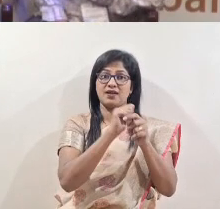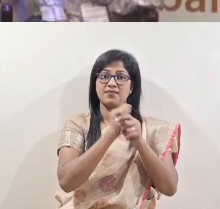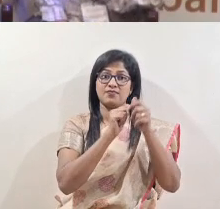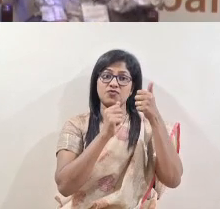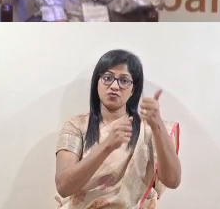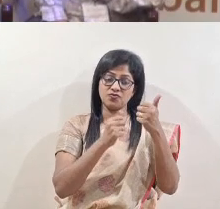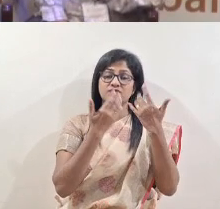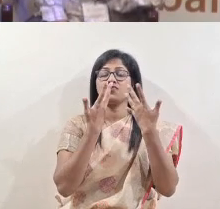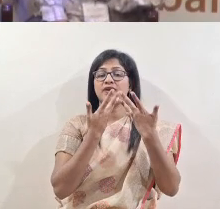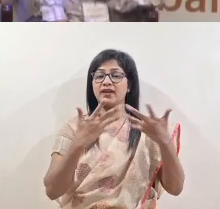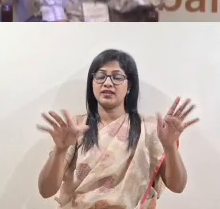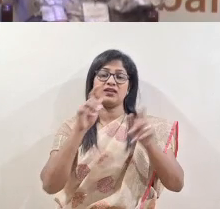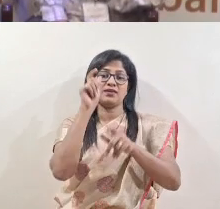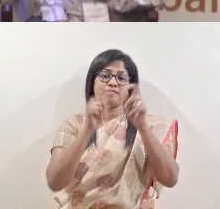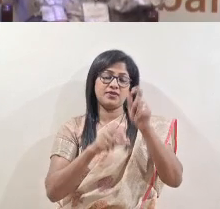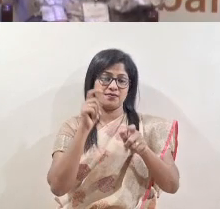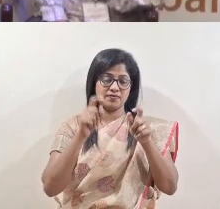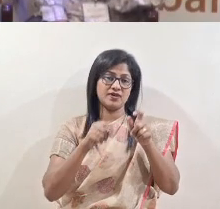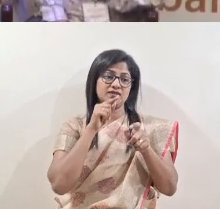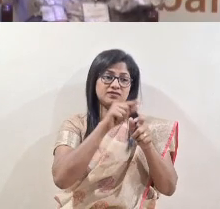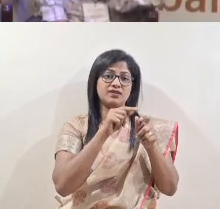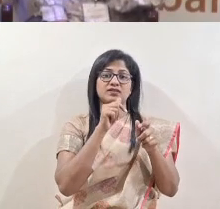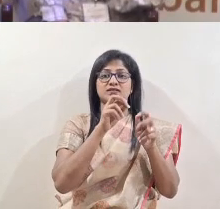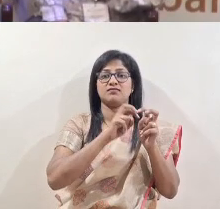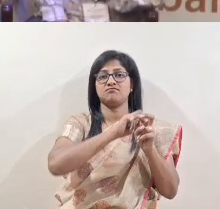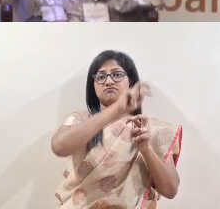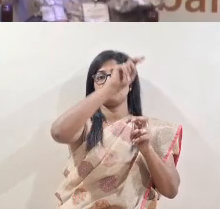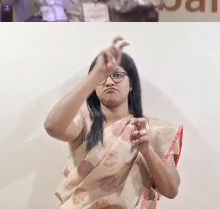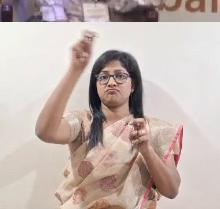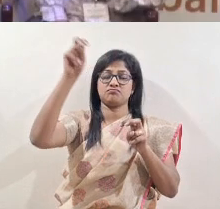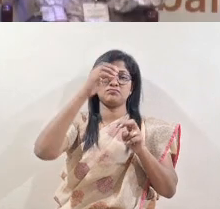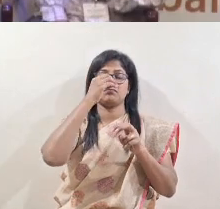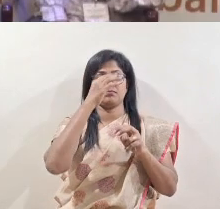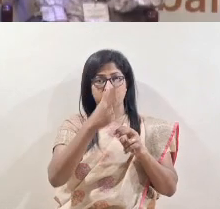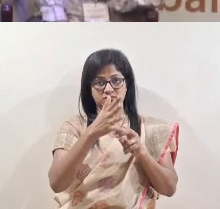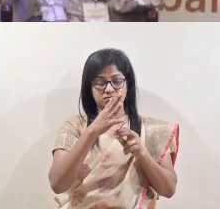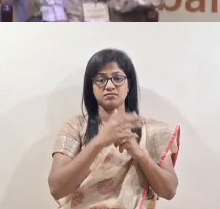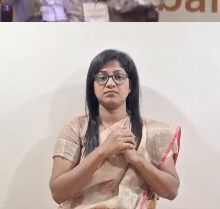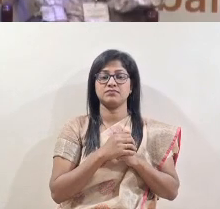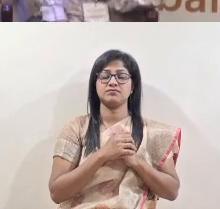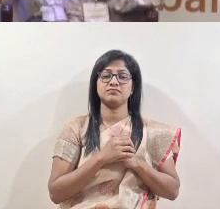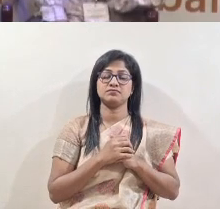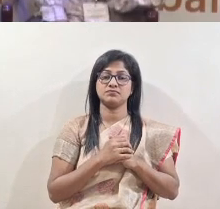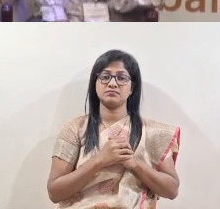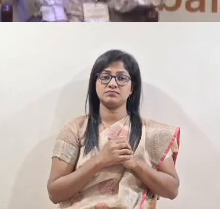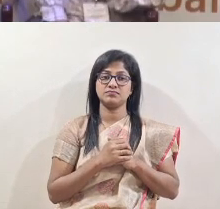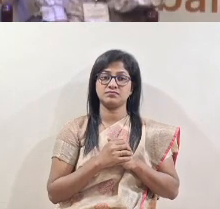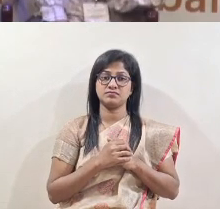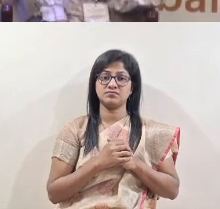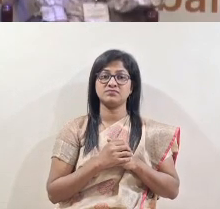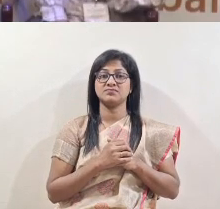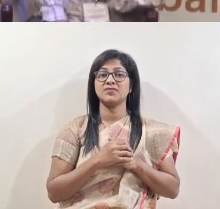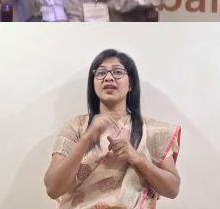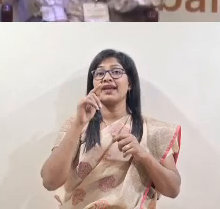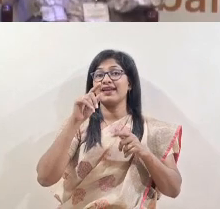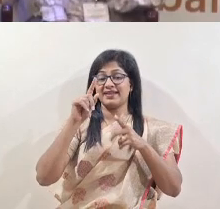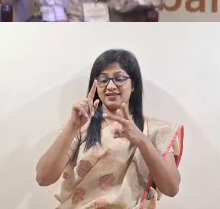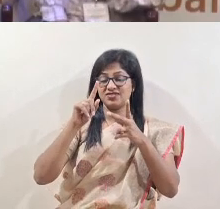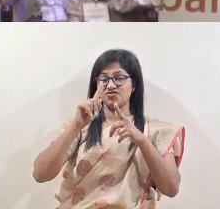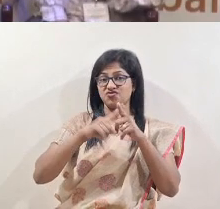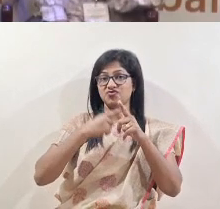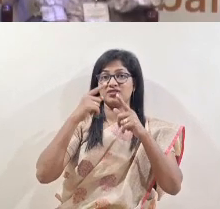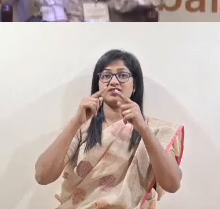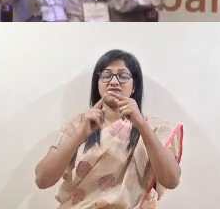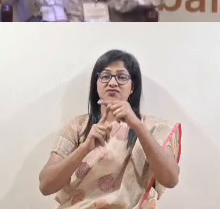every type of person would be able to access the foot-over bridge. And sir, as the Jyoti Talkies foot-over bridge, which